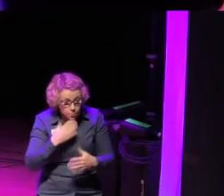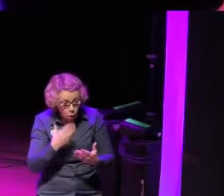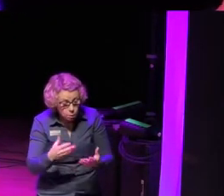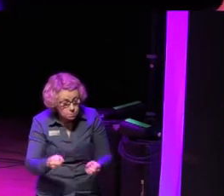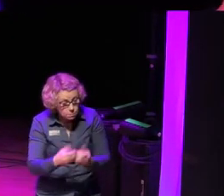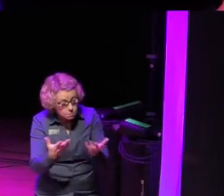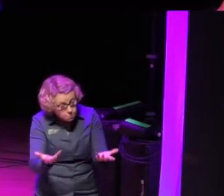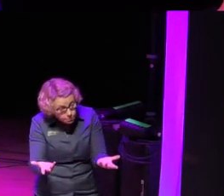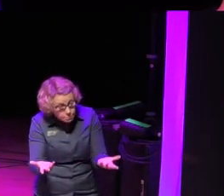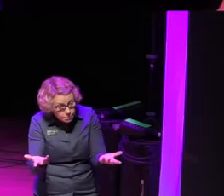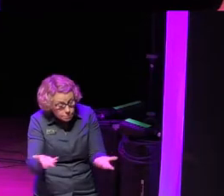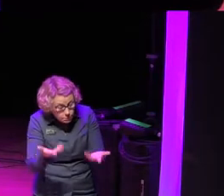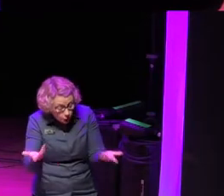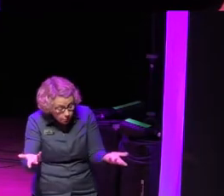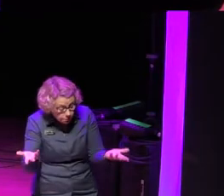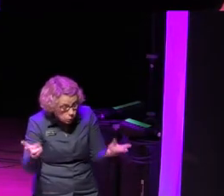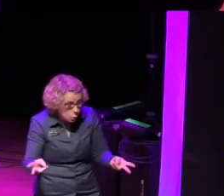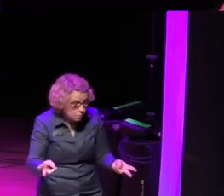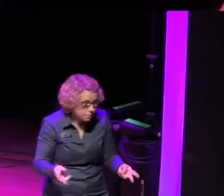pitch. And